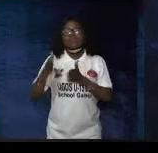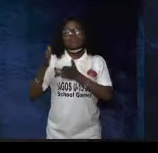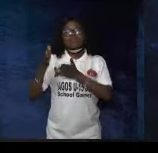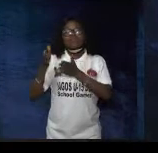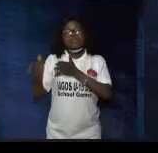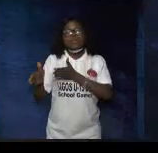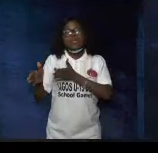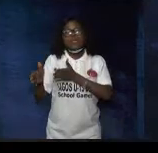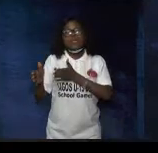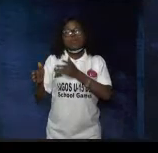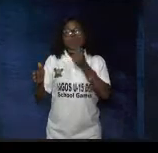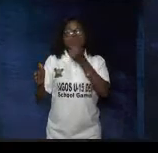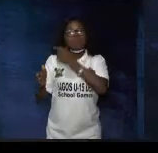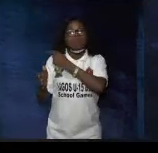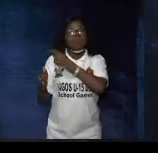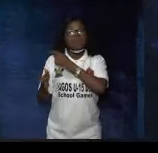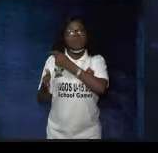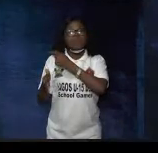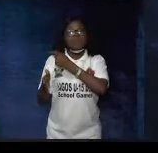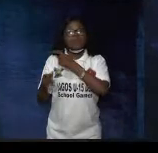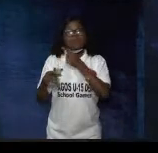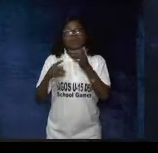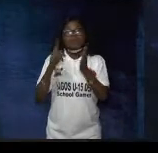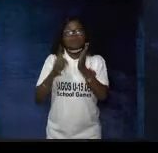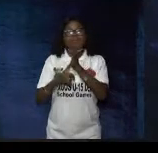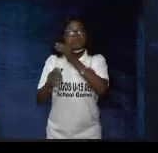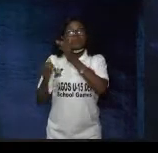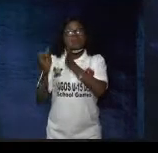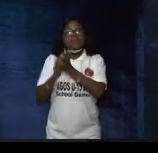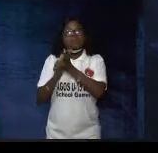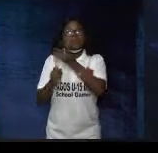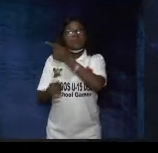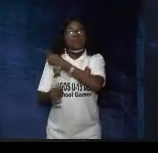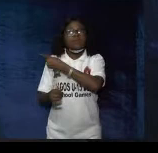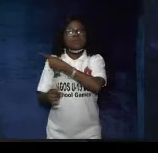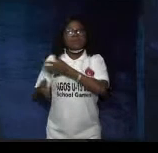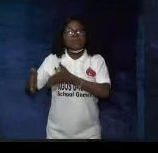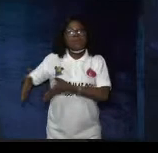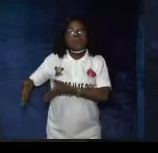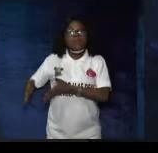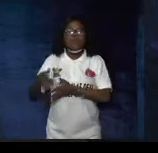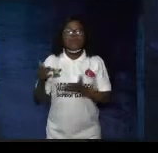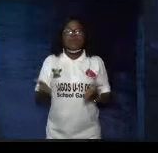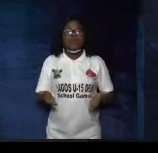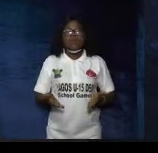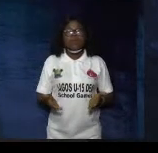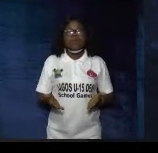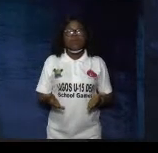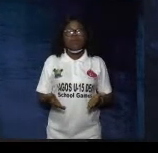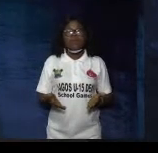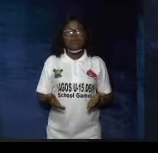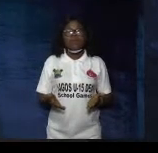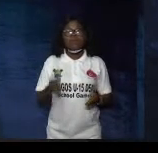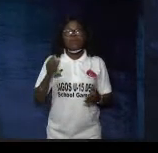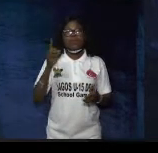This side here let's call this one